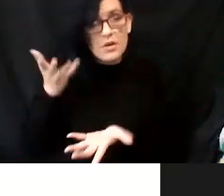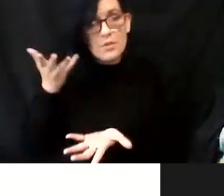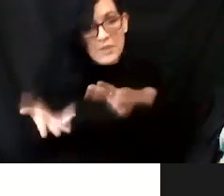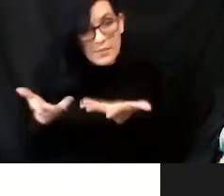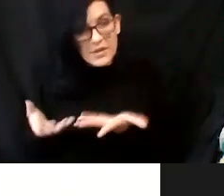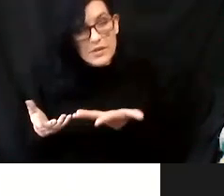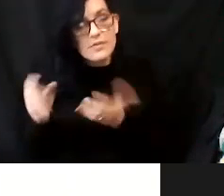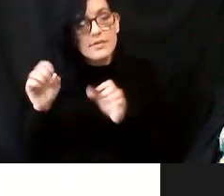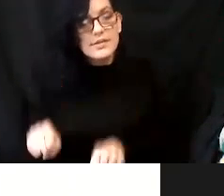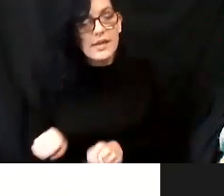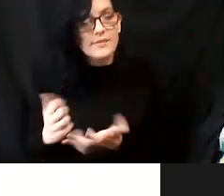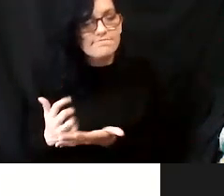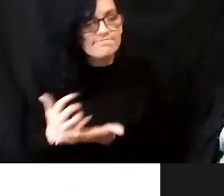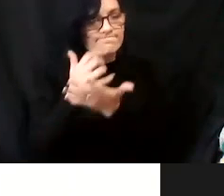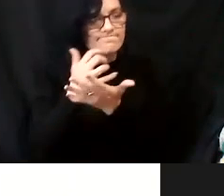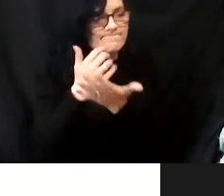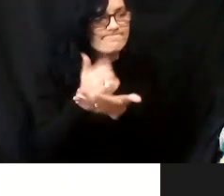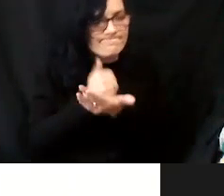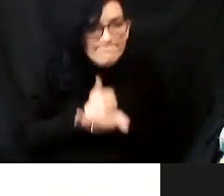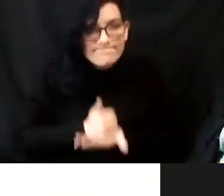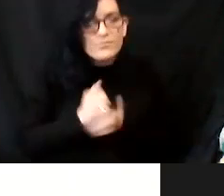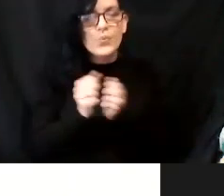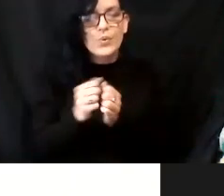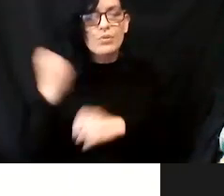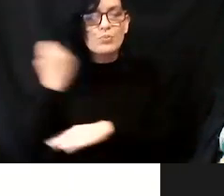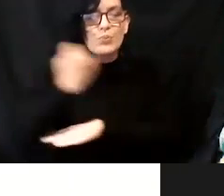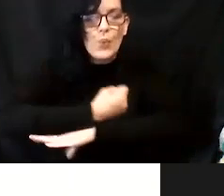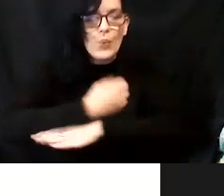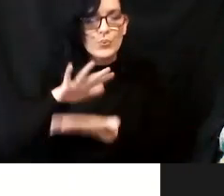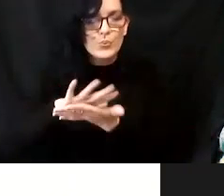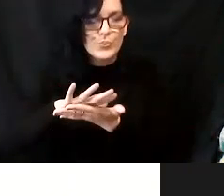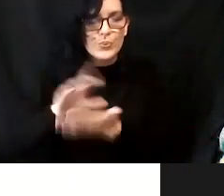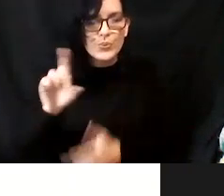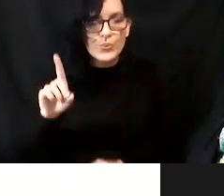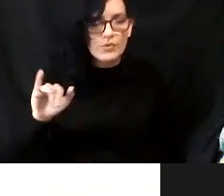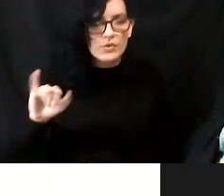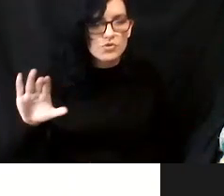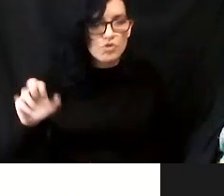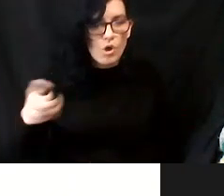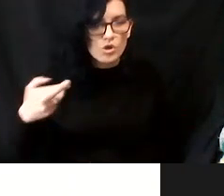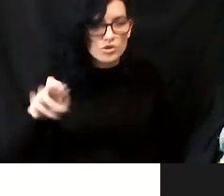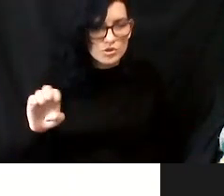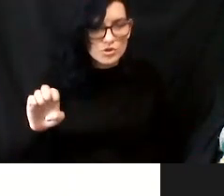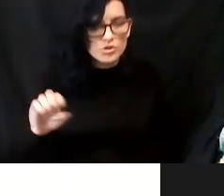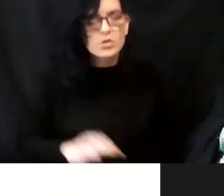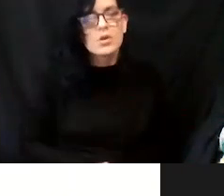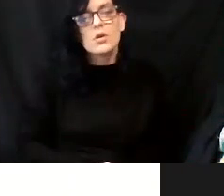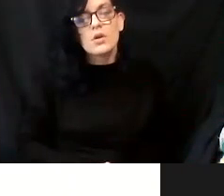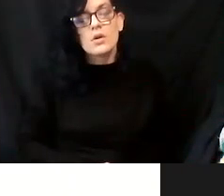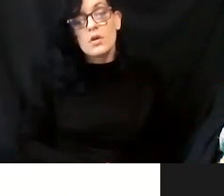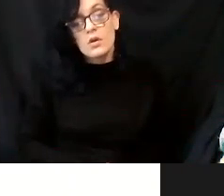one more scenario where you may be able to find relief from your federal loans.